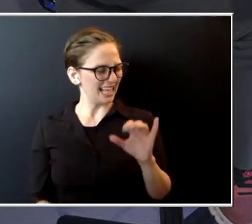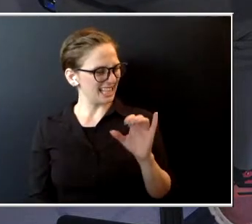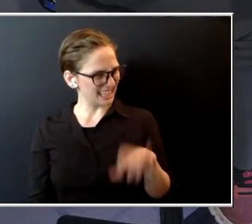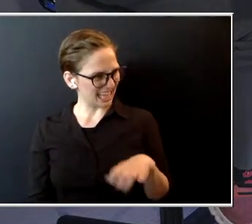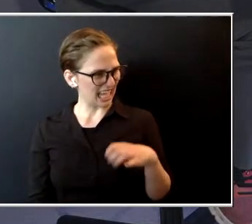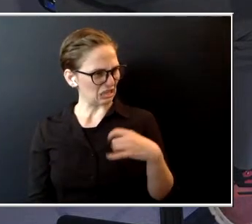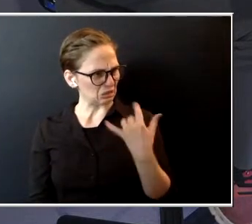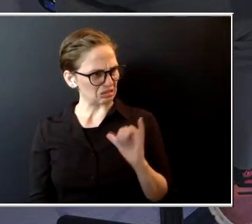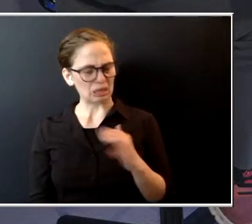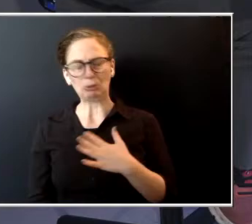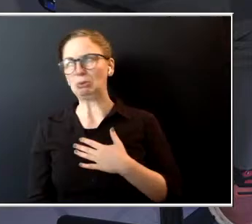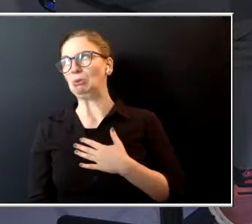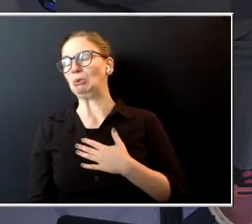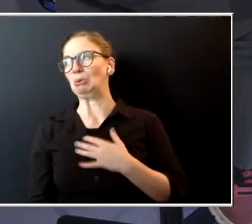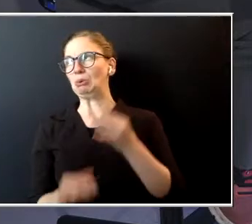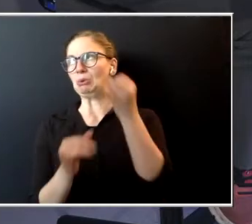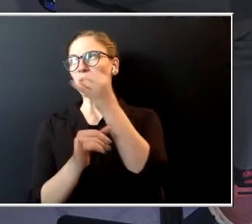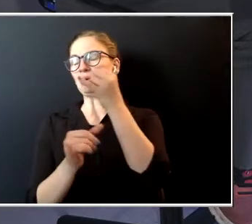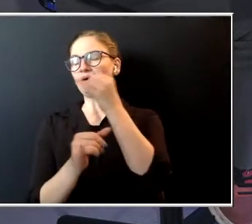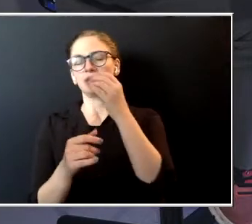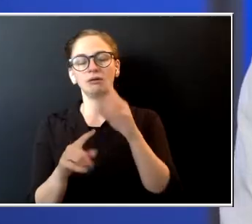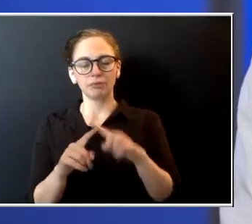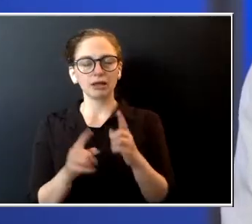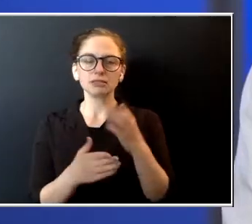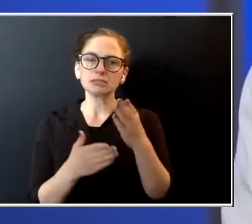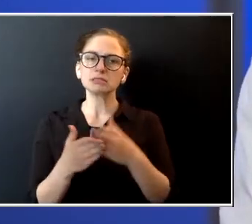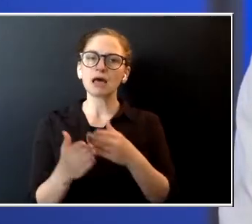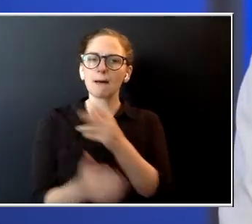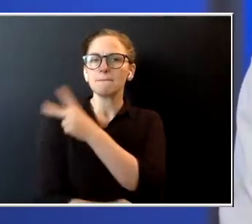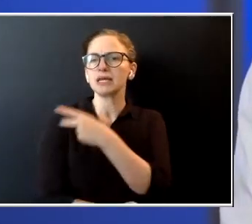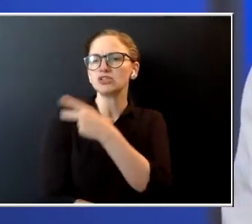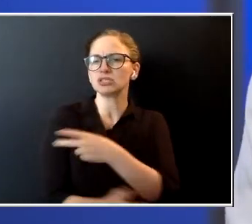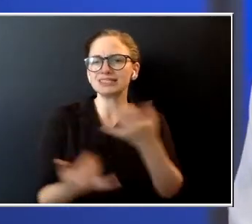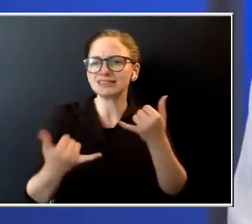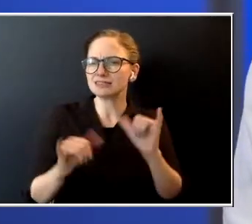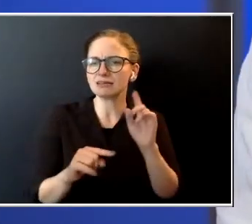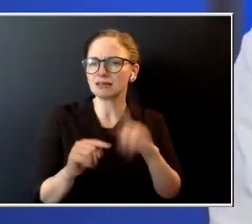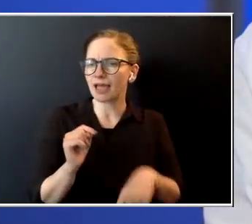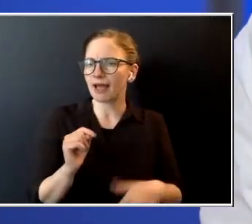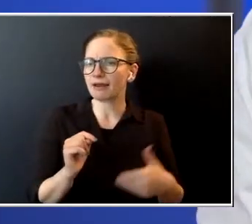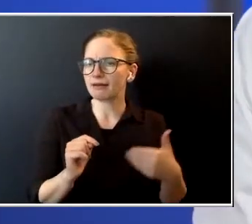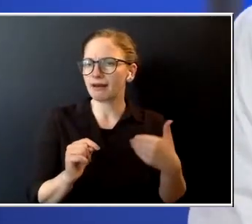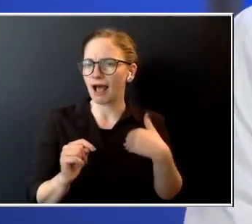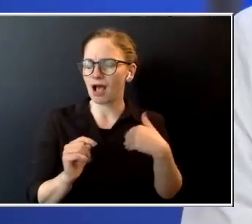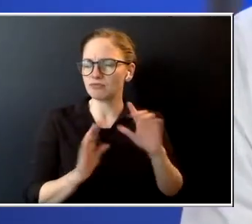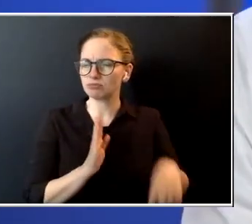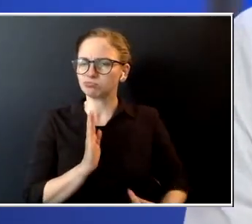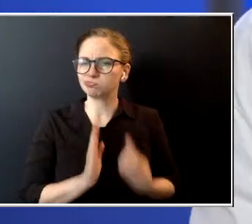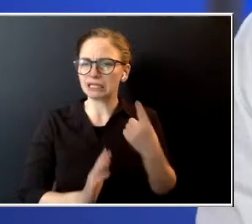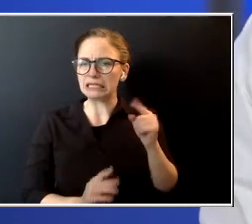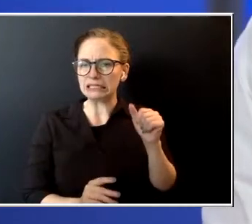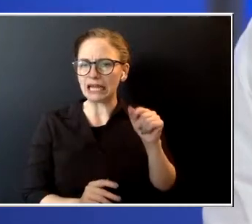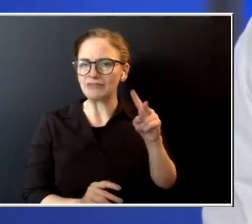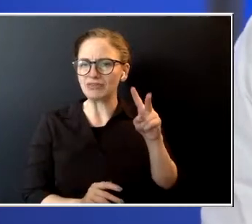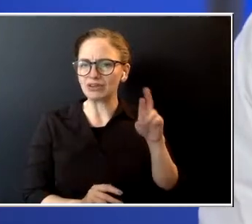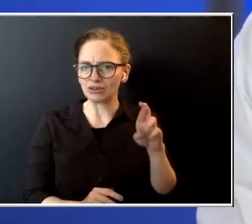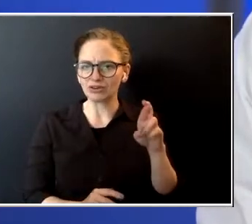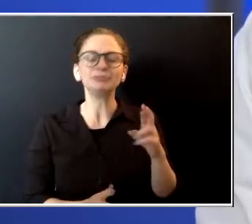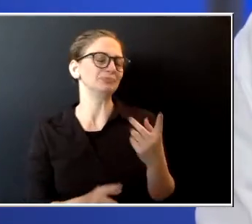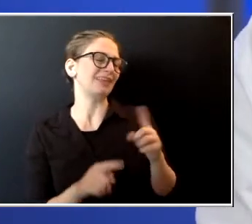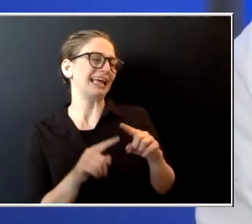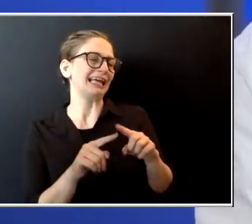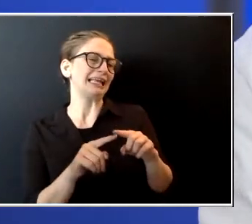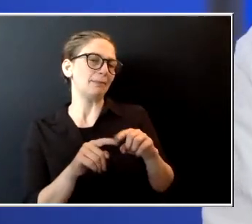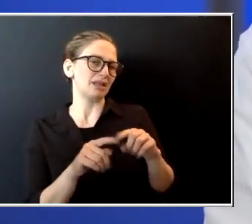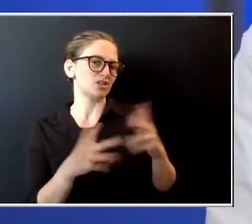have this. Tell us a little bit about that. Correct. So it depends on the cause of the aortic stenosis. There's also certain anatomic features that are not